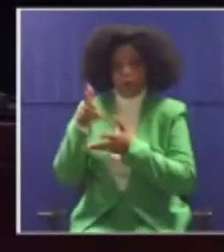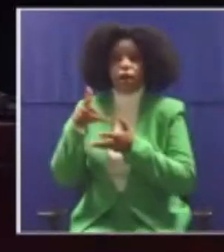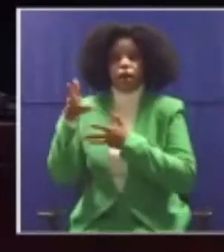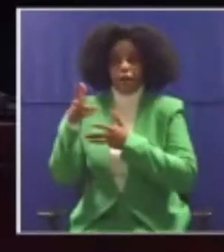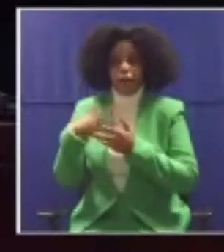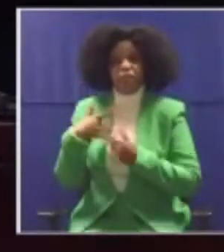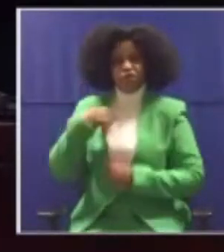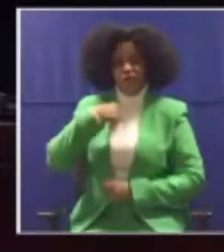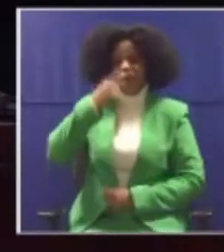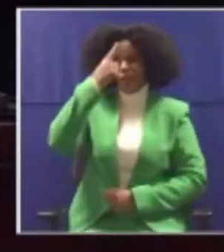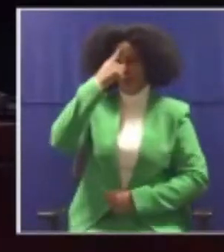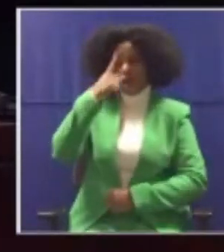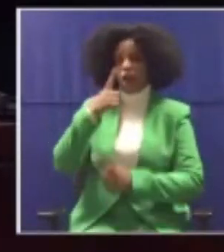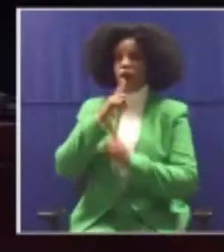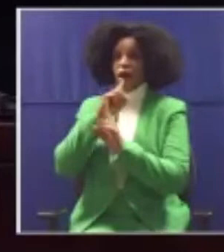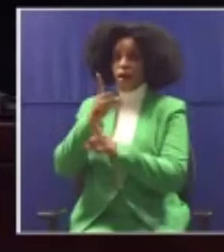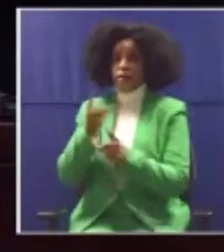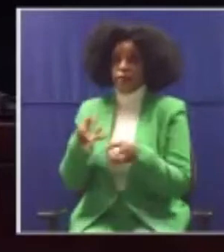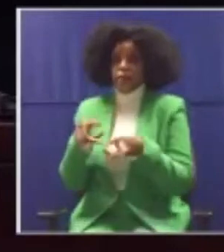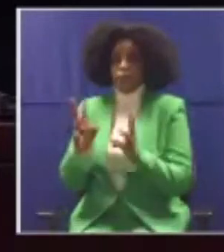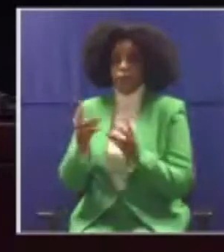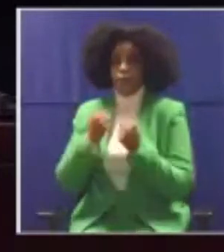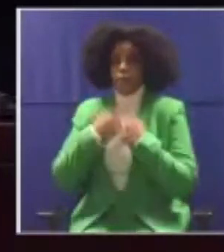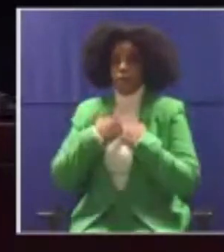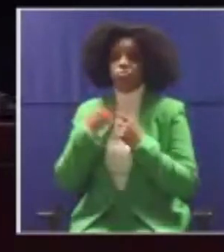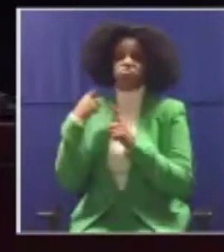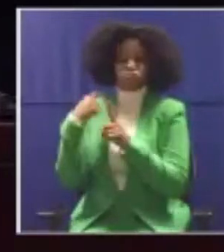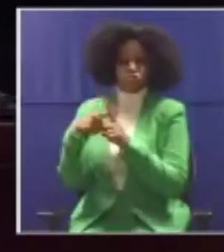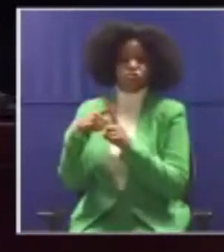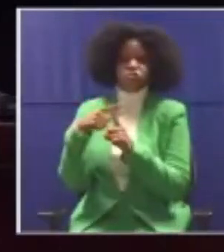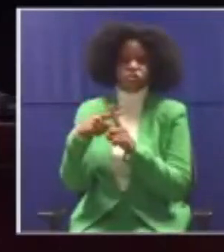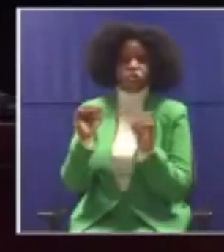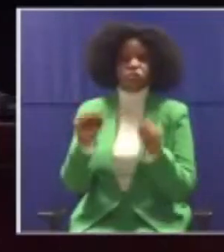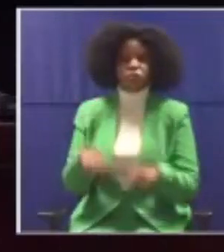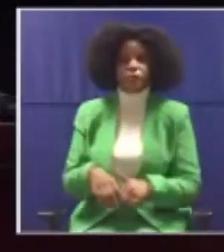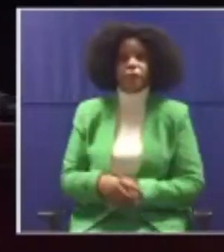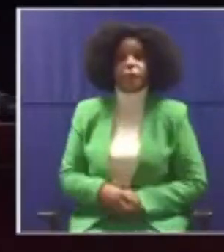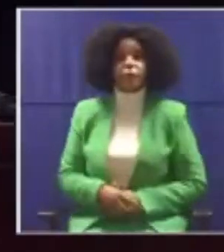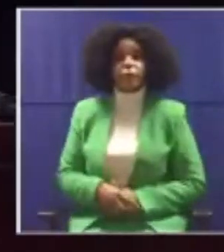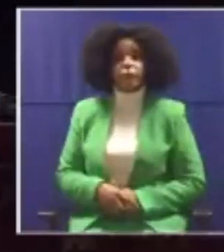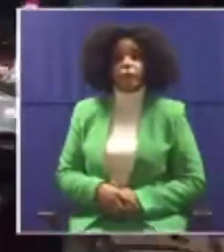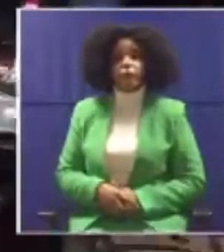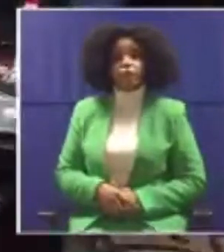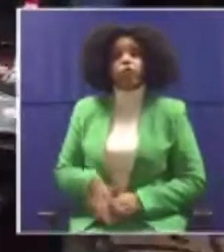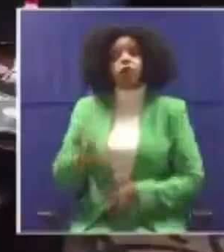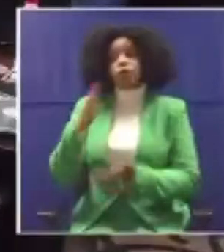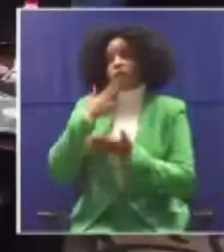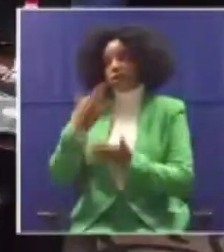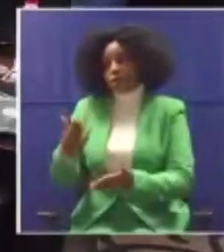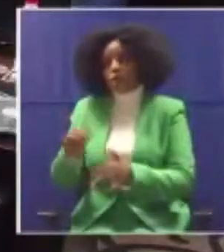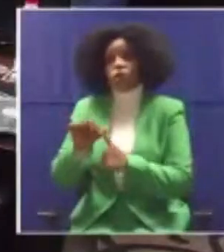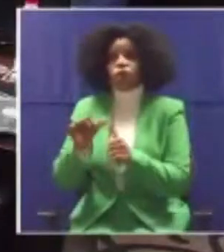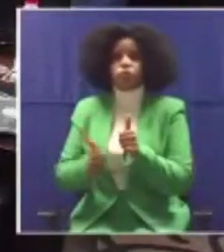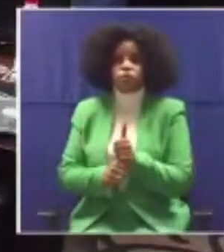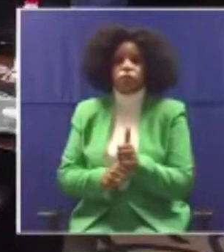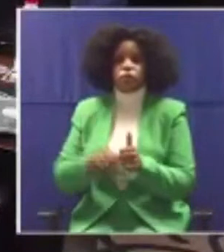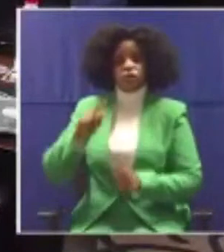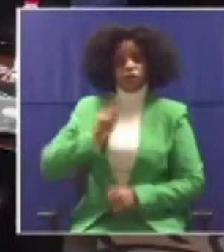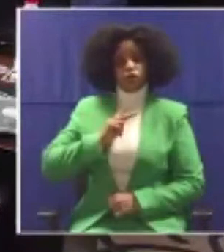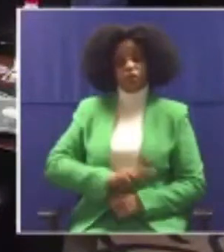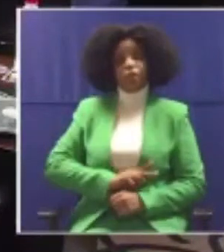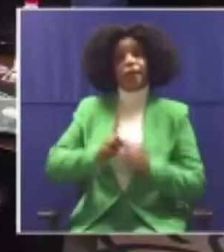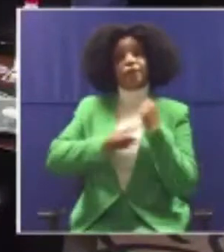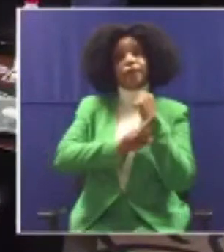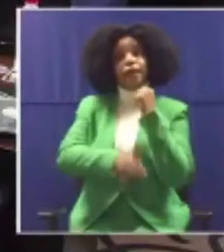Thank you very much. We'll be engaging them. Yeah. Thank you, Honorable Deputy President. The last supplementary question will be asked by